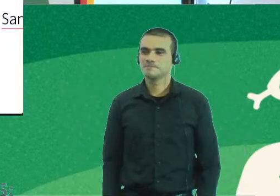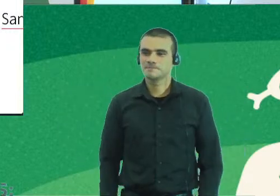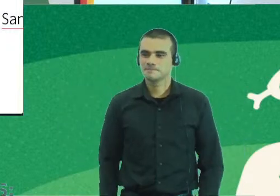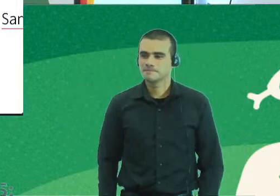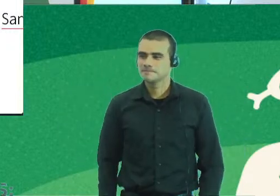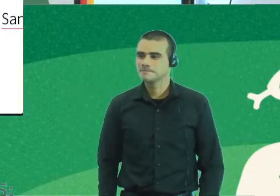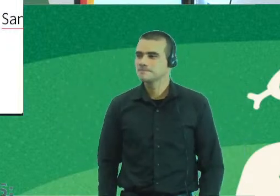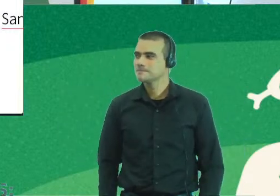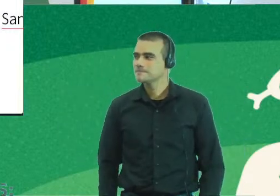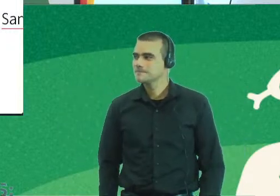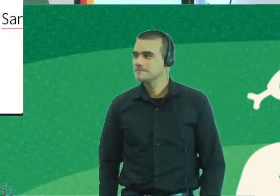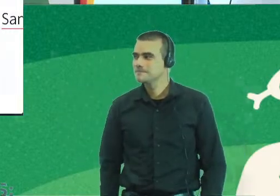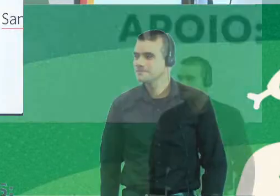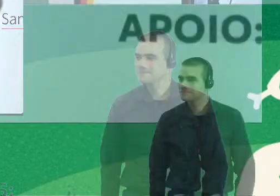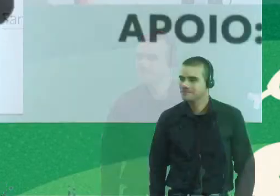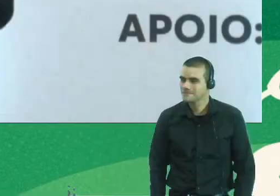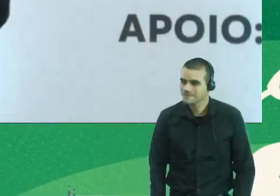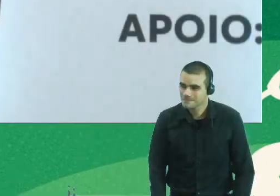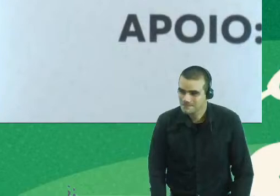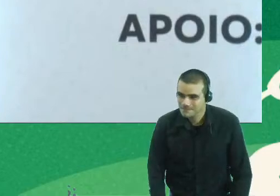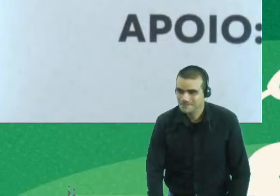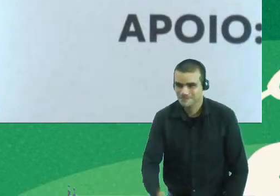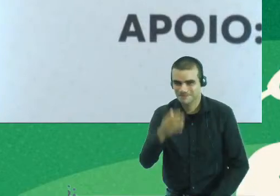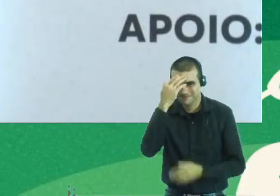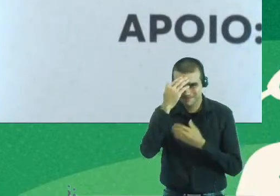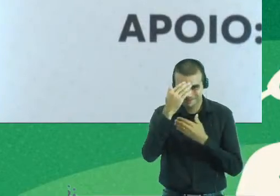And thanks for helping me debug.